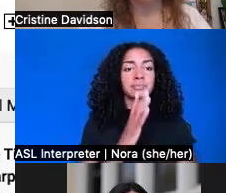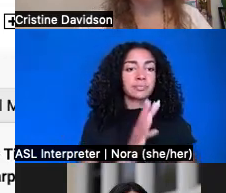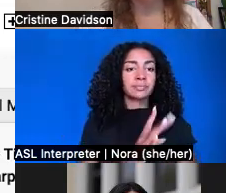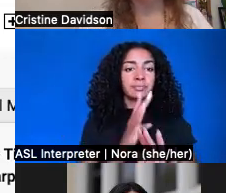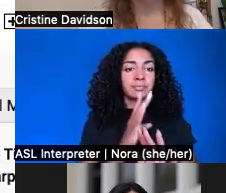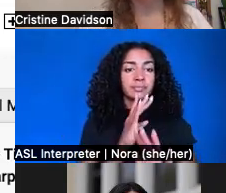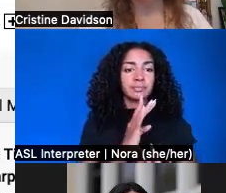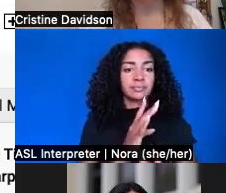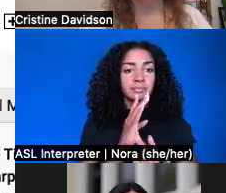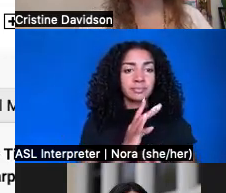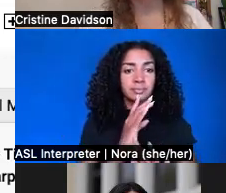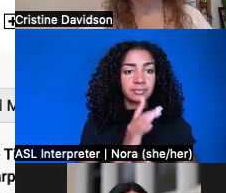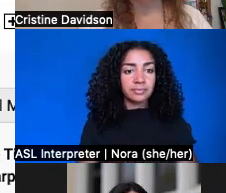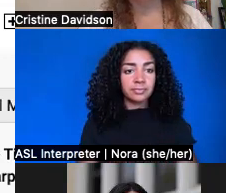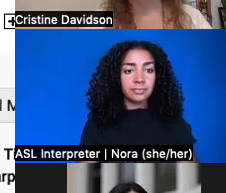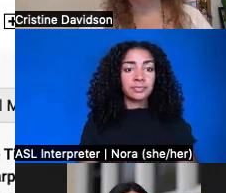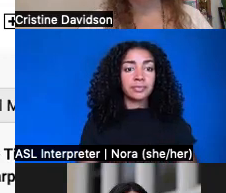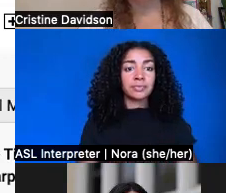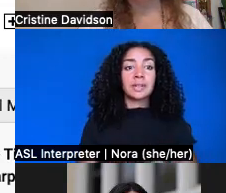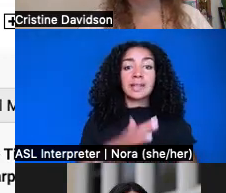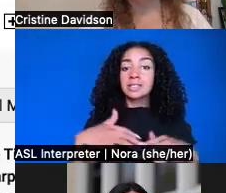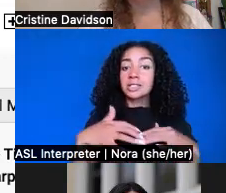shine your light, we are equal.